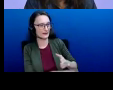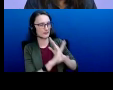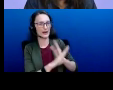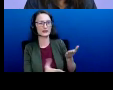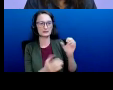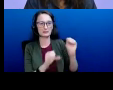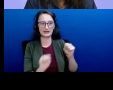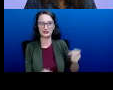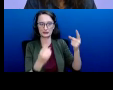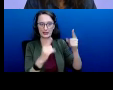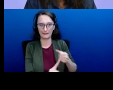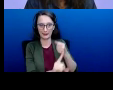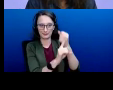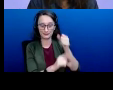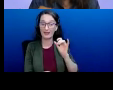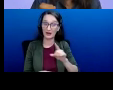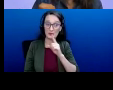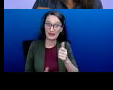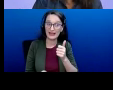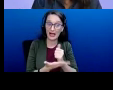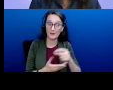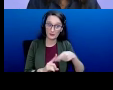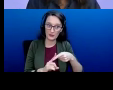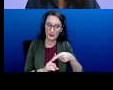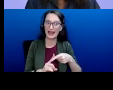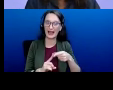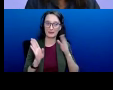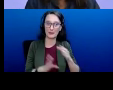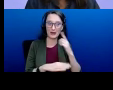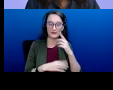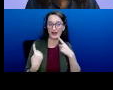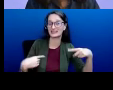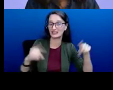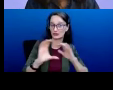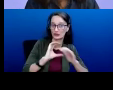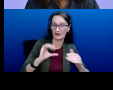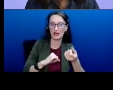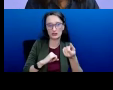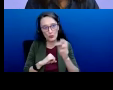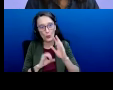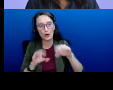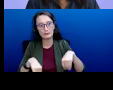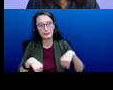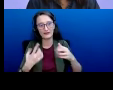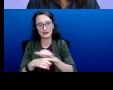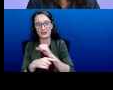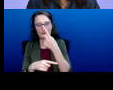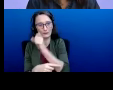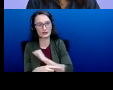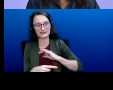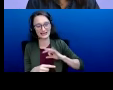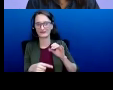This is really useful for when you're preparing a disclosure conversation or even training staff. It's a great tool.